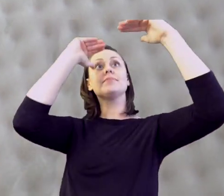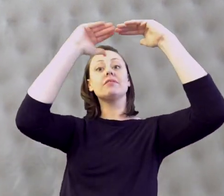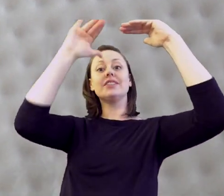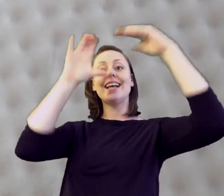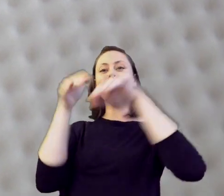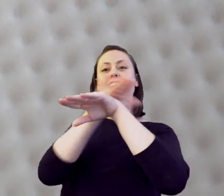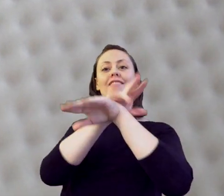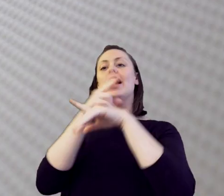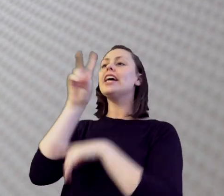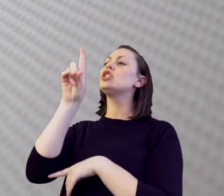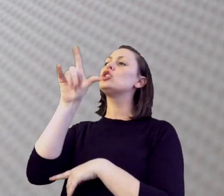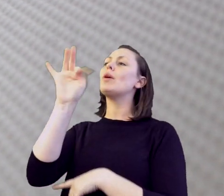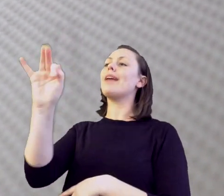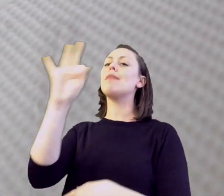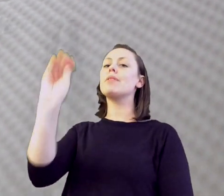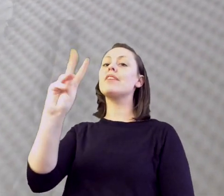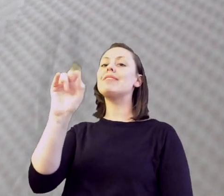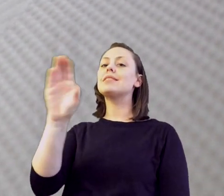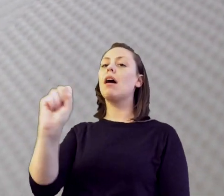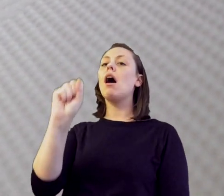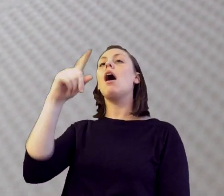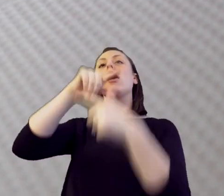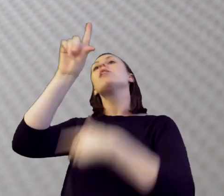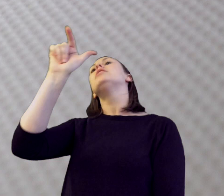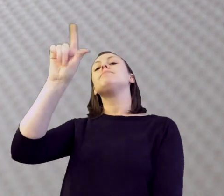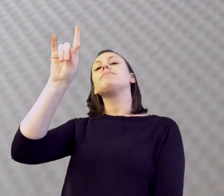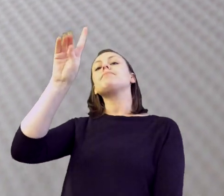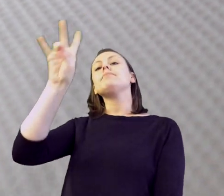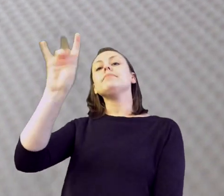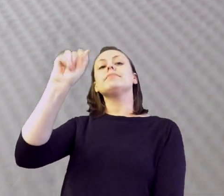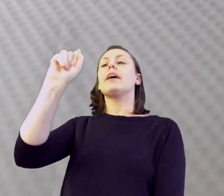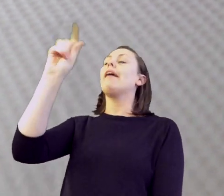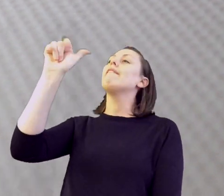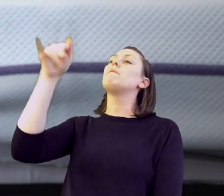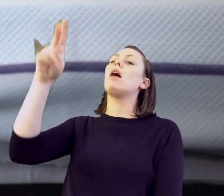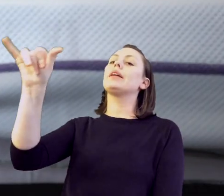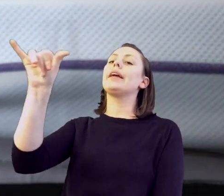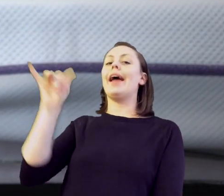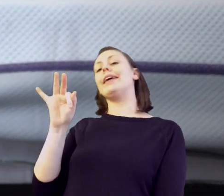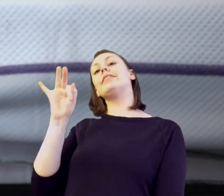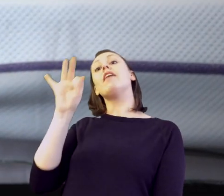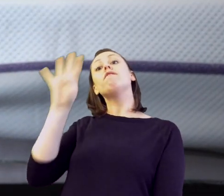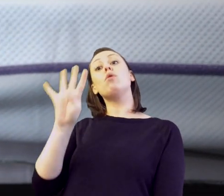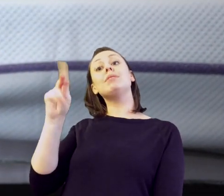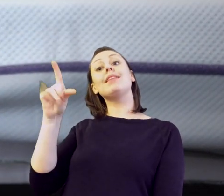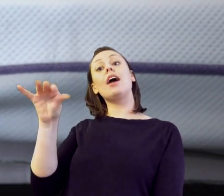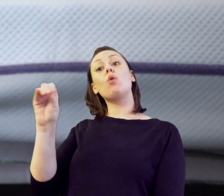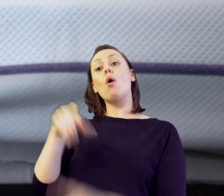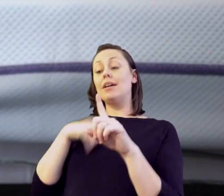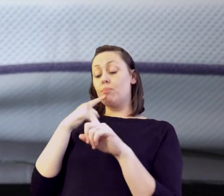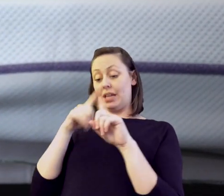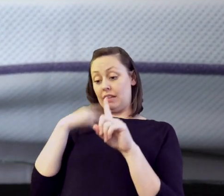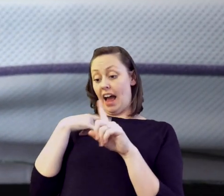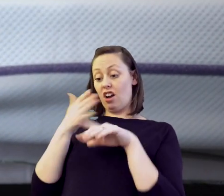is 29% viscose, 67% polyester and 4% lycra. And although the cover is